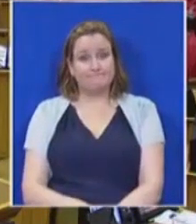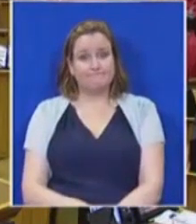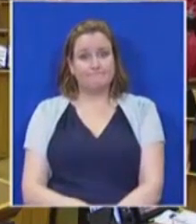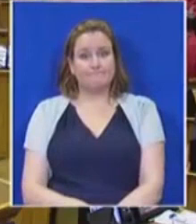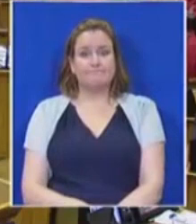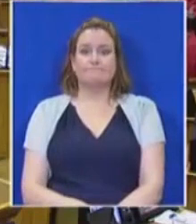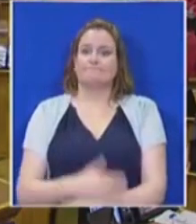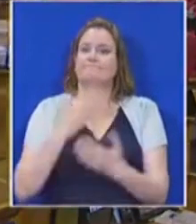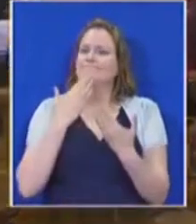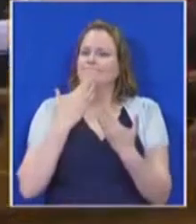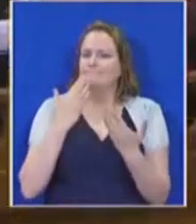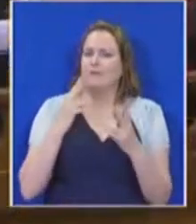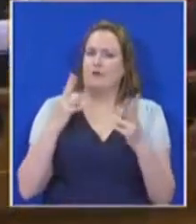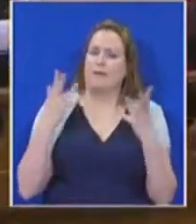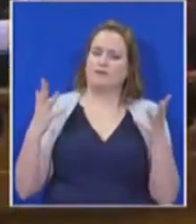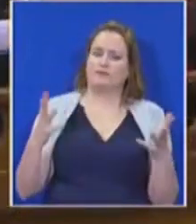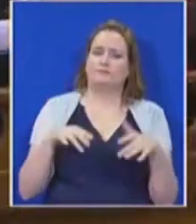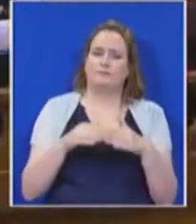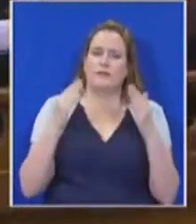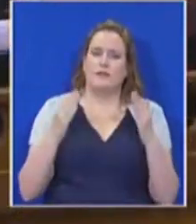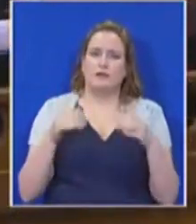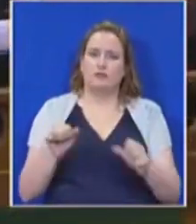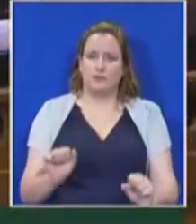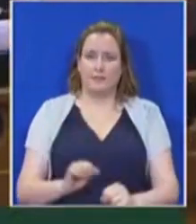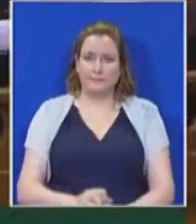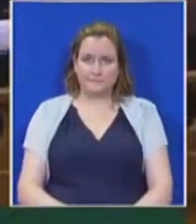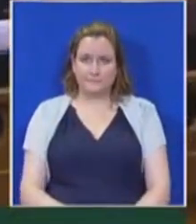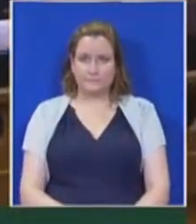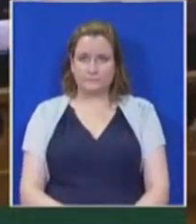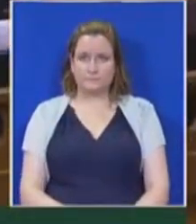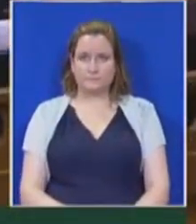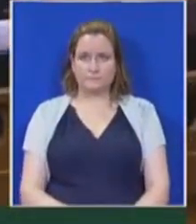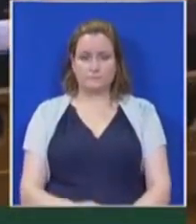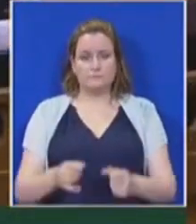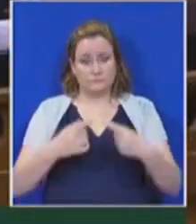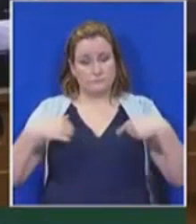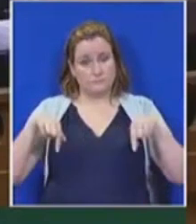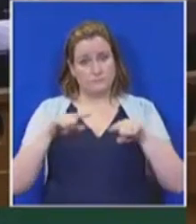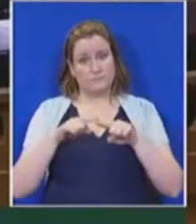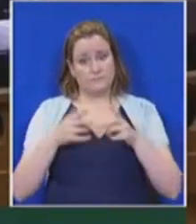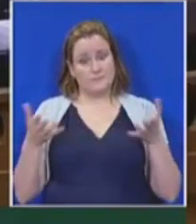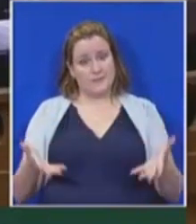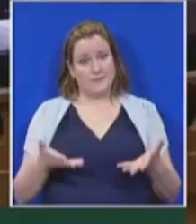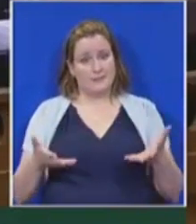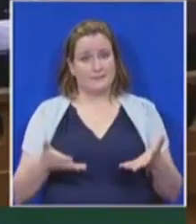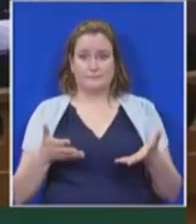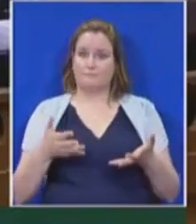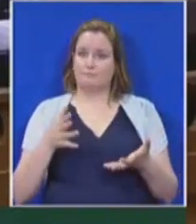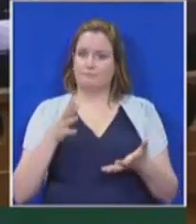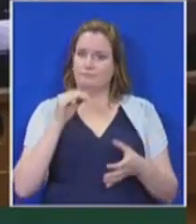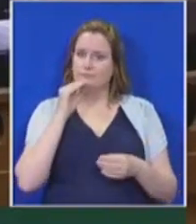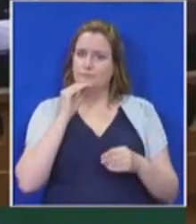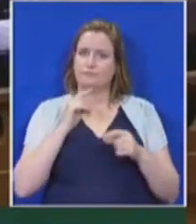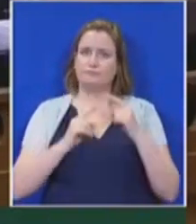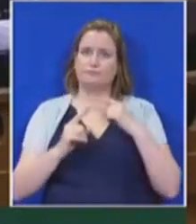Thank you very much, House Chair. We stand here to talk about the